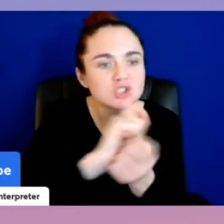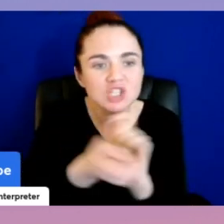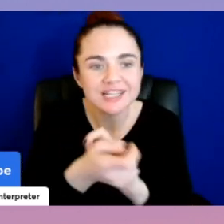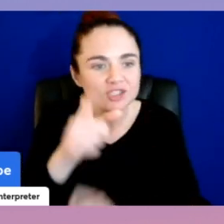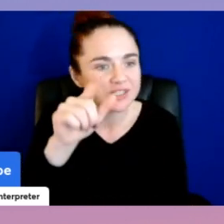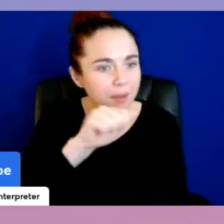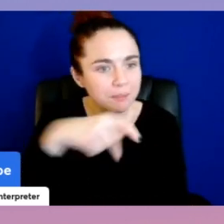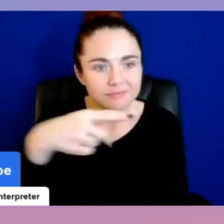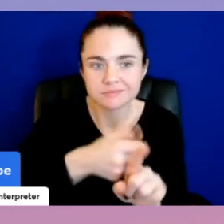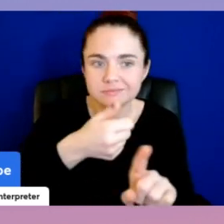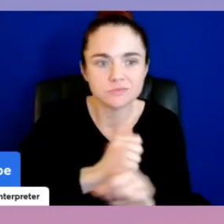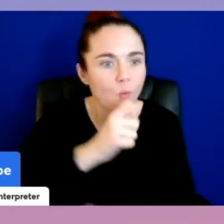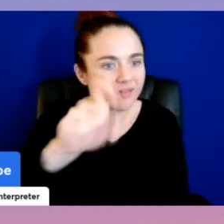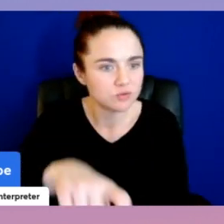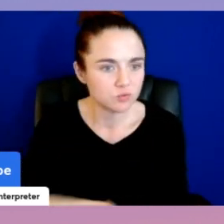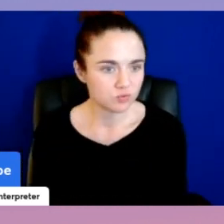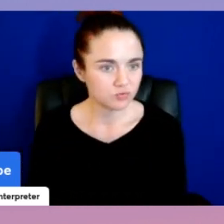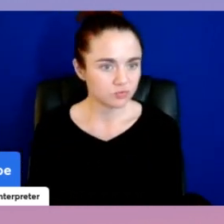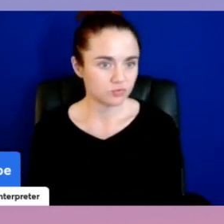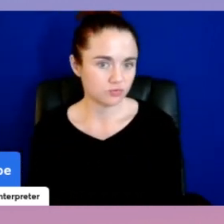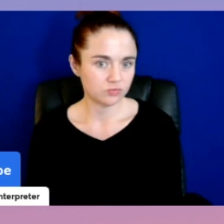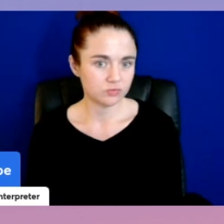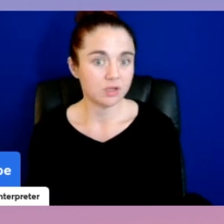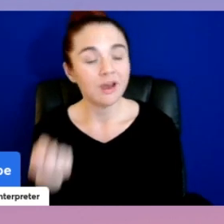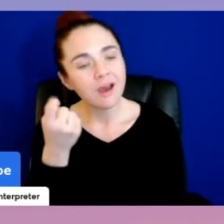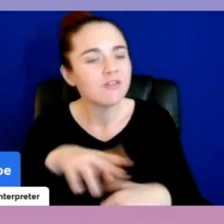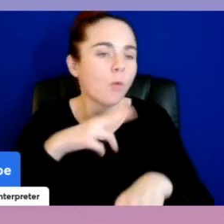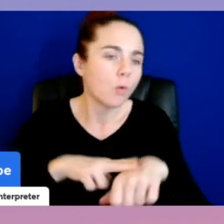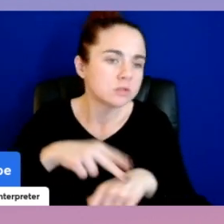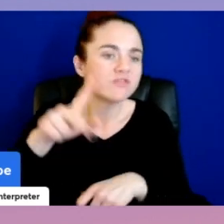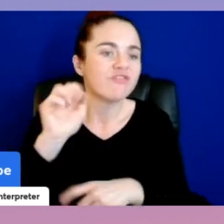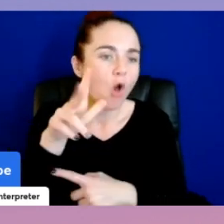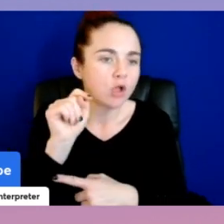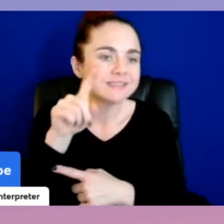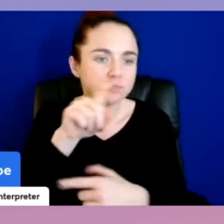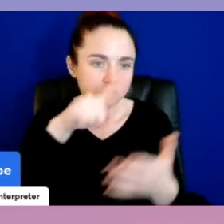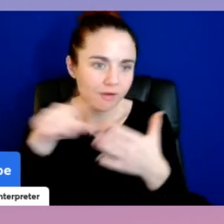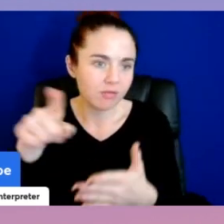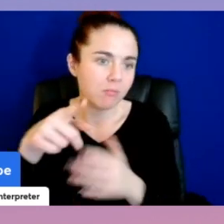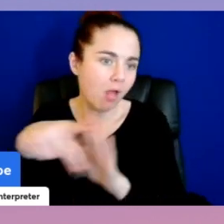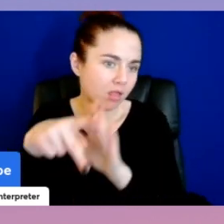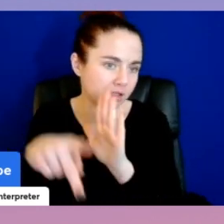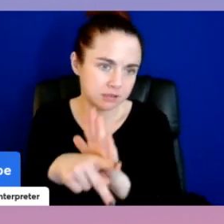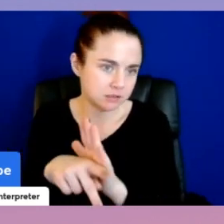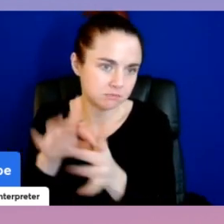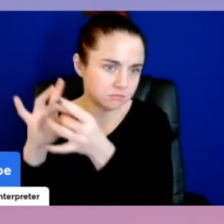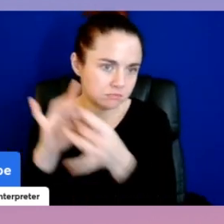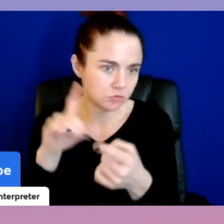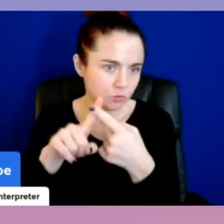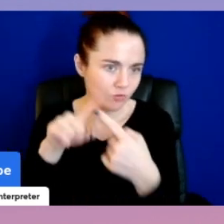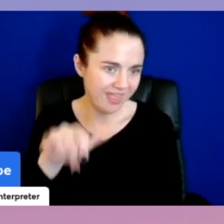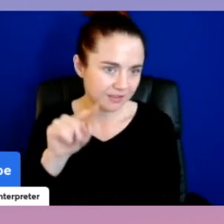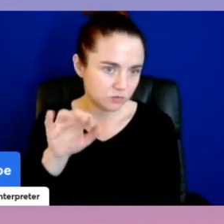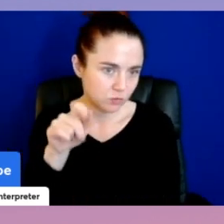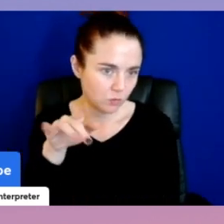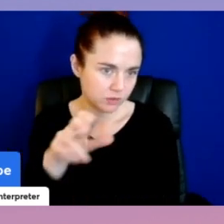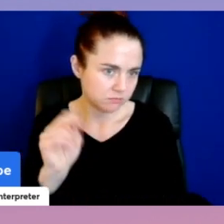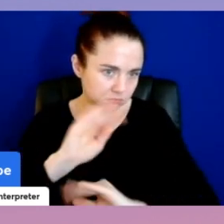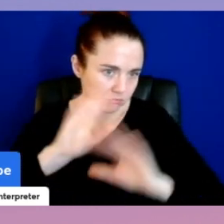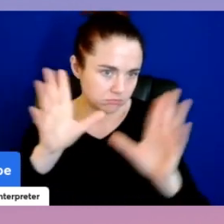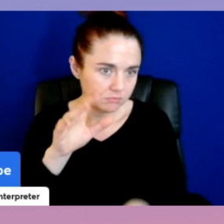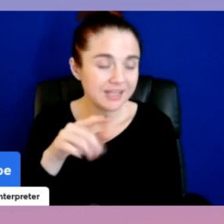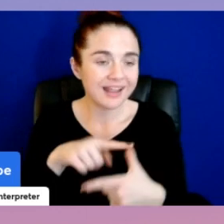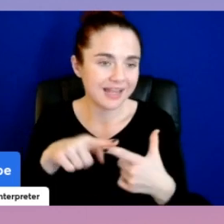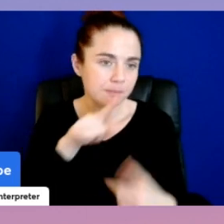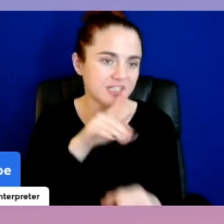to the application. Of course, Vault needs to check against the policy that's associated with that token to make sure that the Vault agent